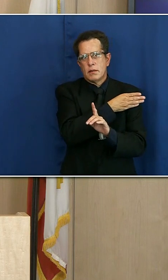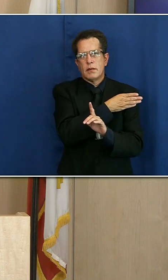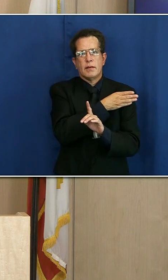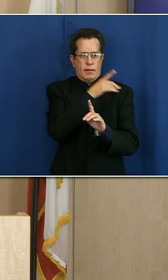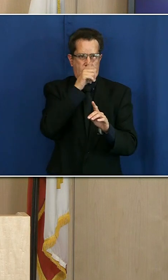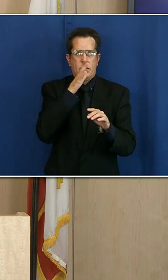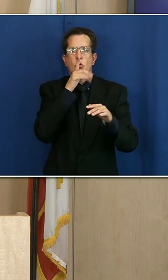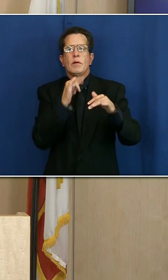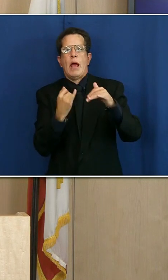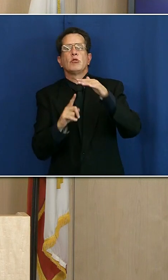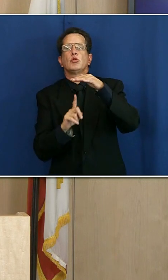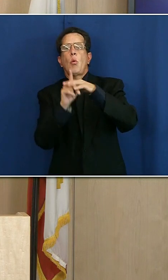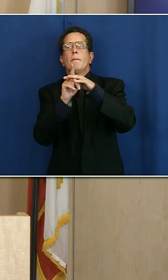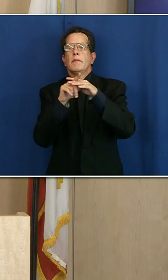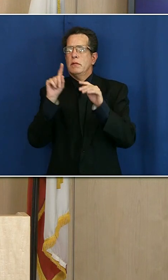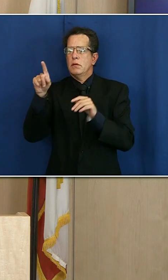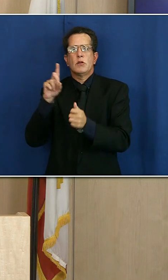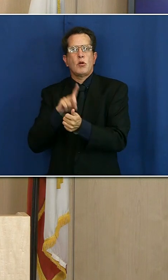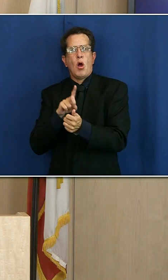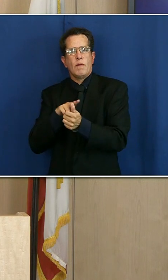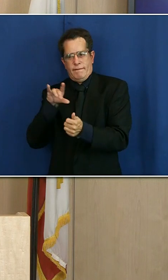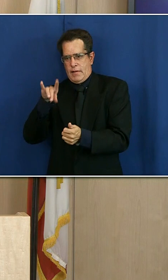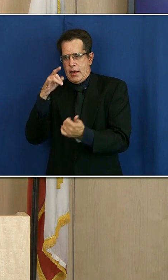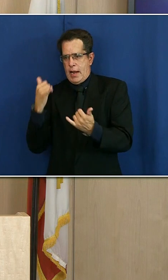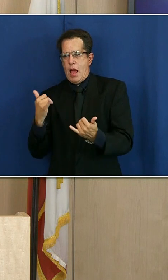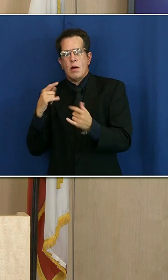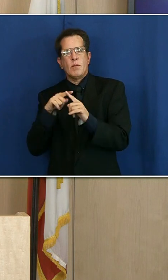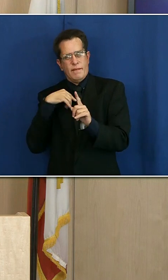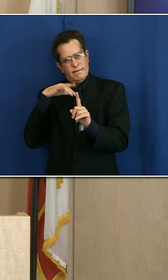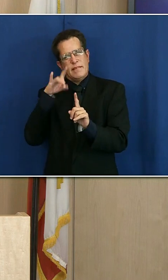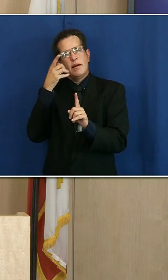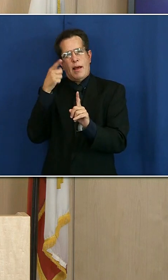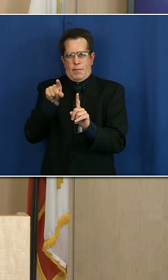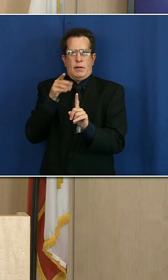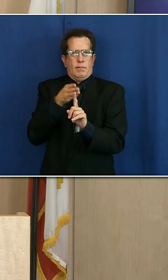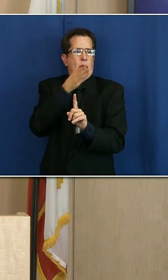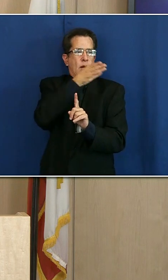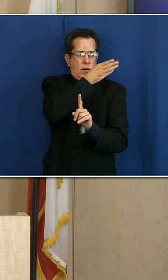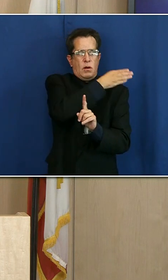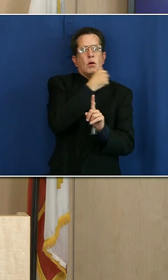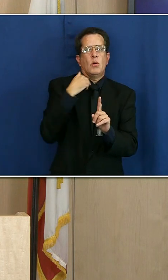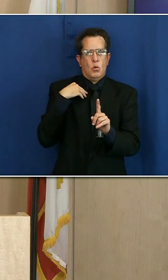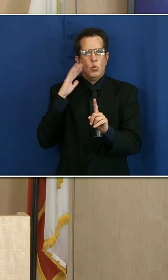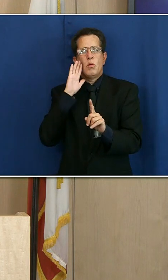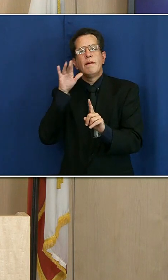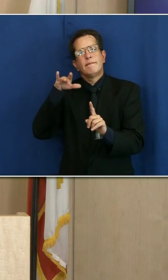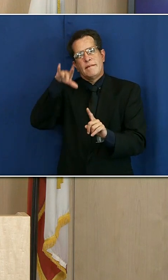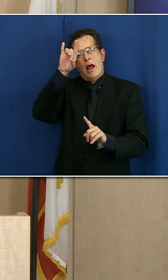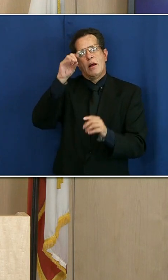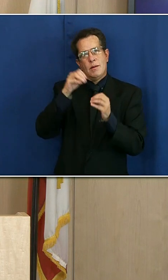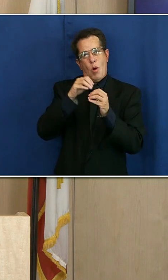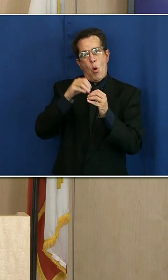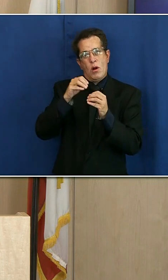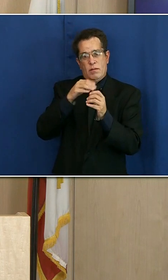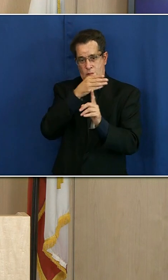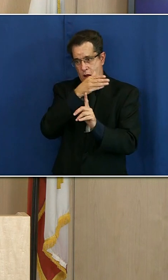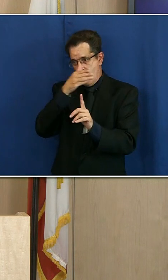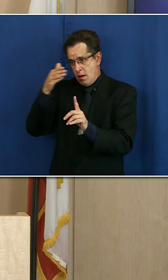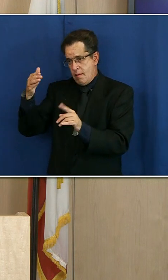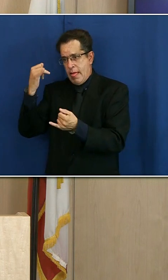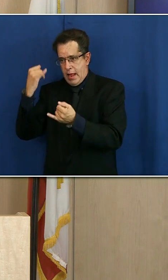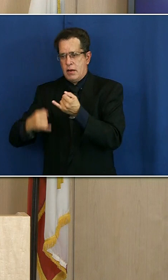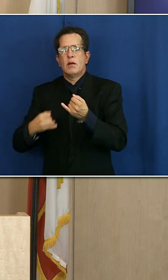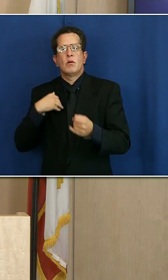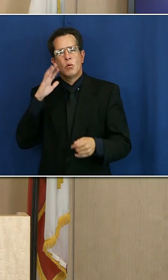they presented for care. And so when we finally wrap this up at the end, we'll have an